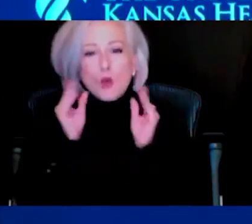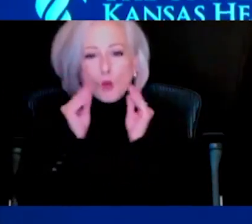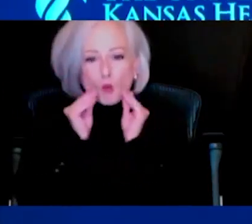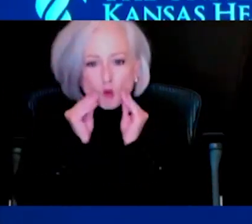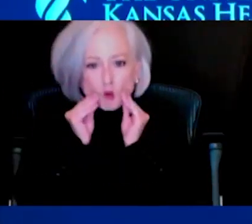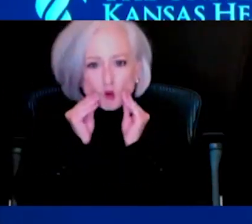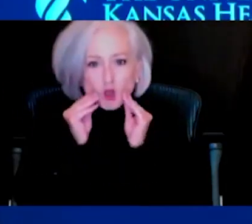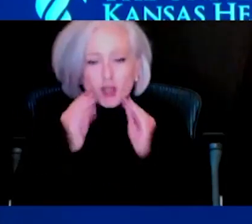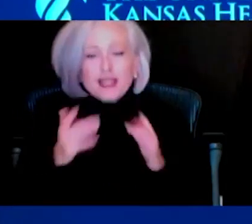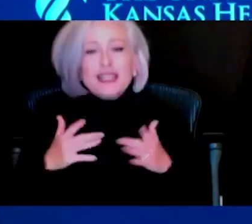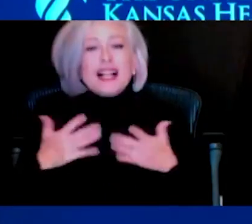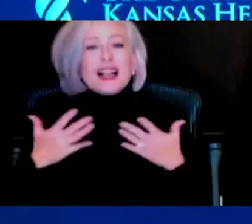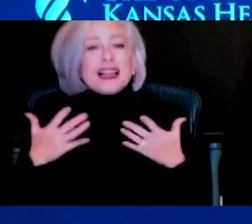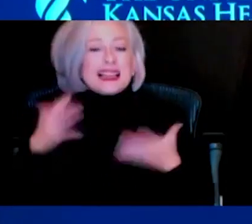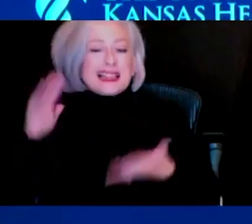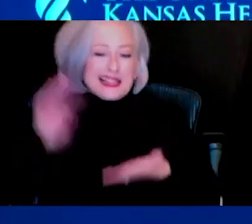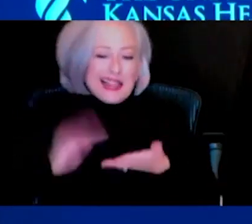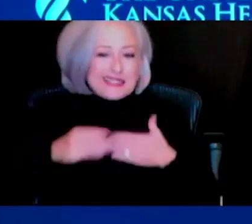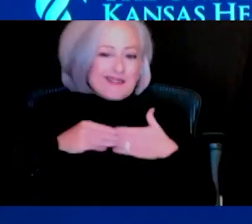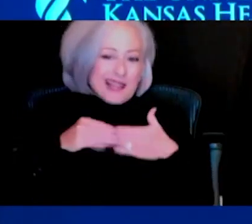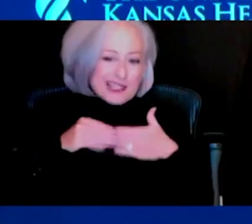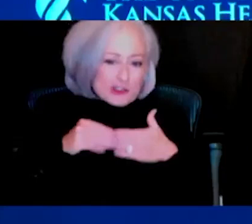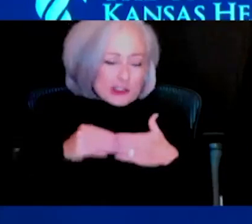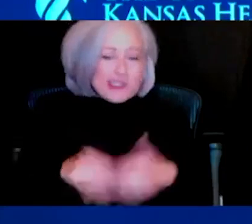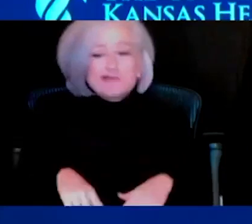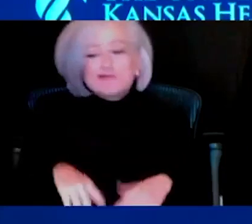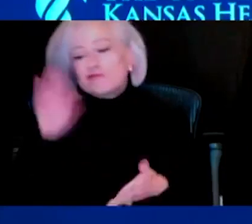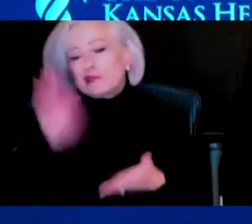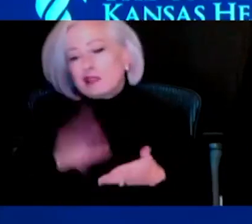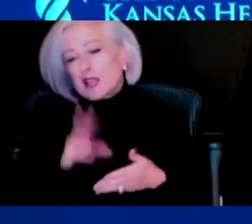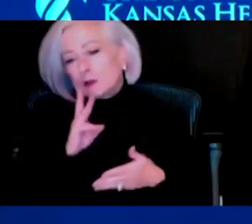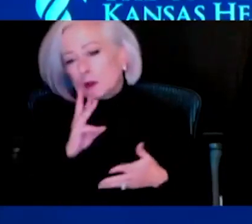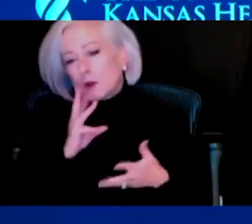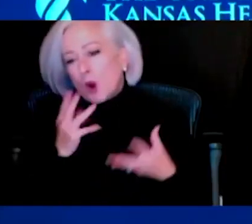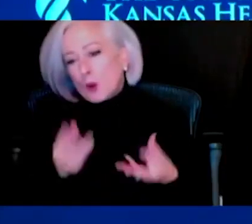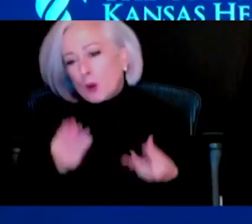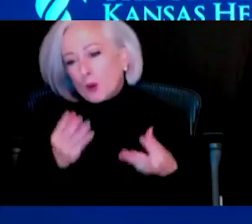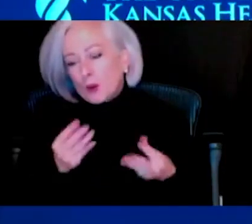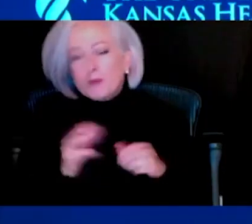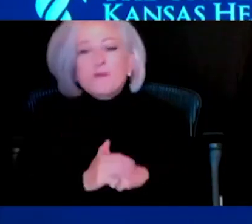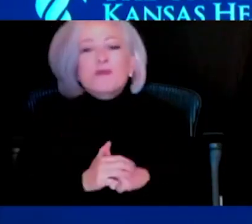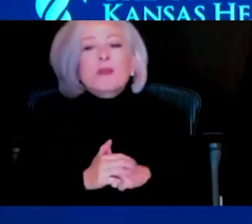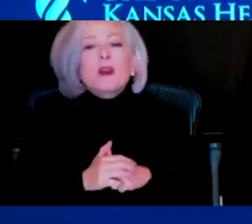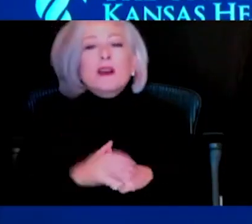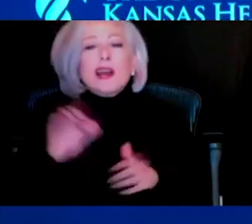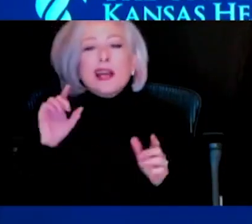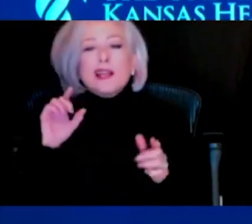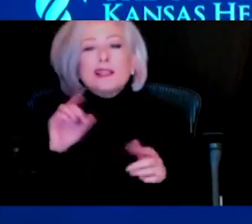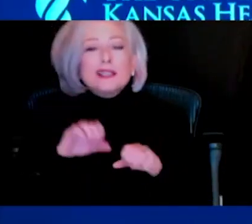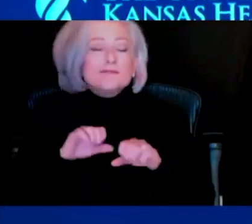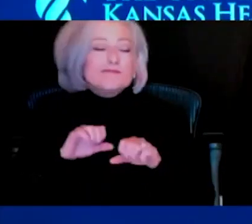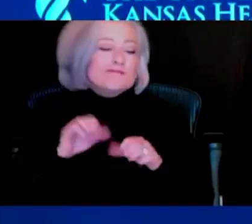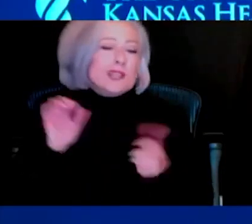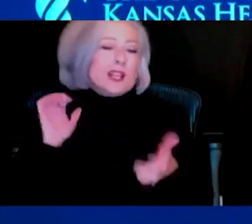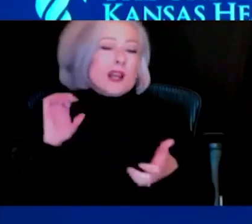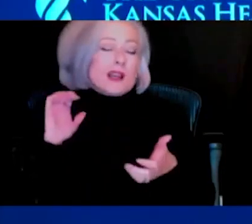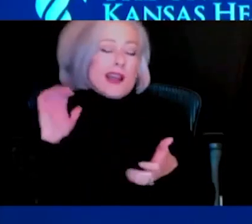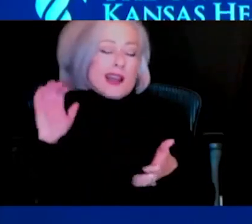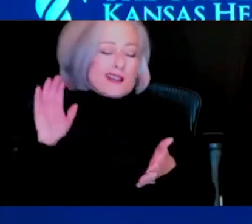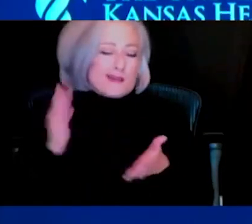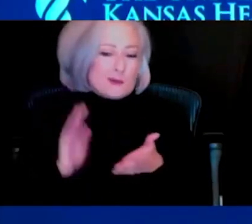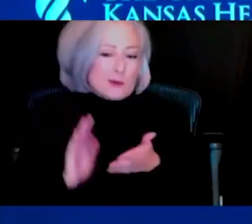hydration. And over time, it also breaks down the collagen and elastin and can make you look older